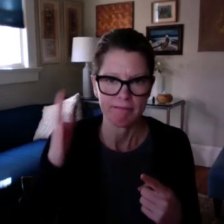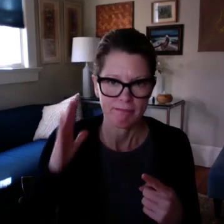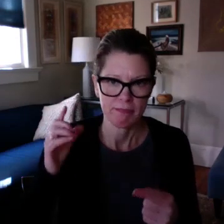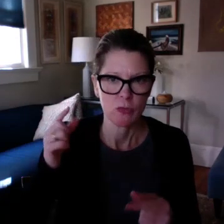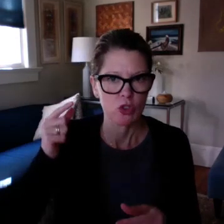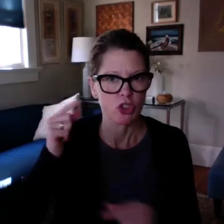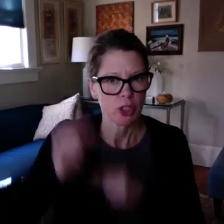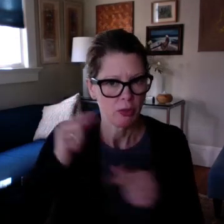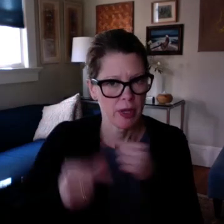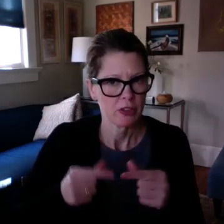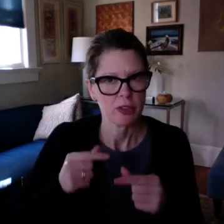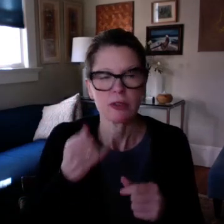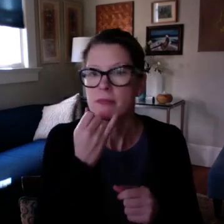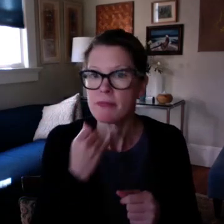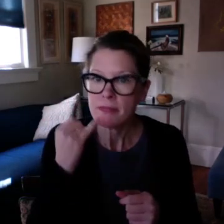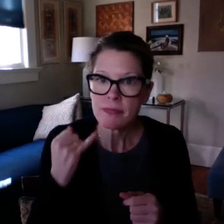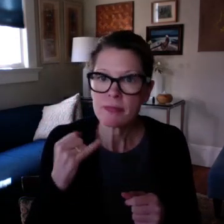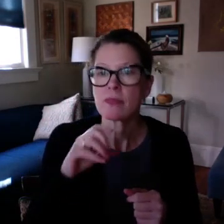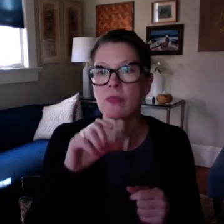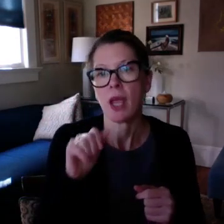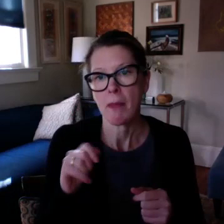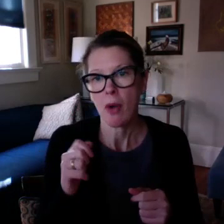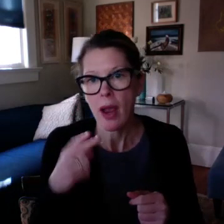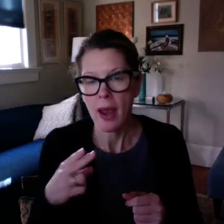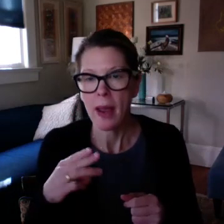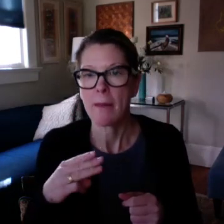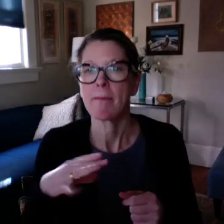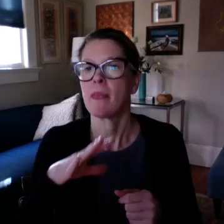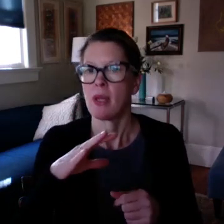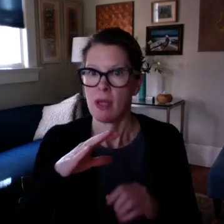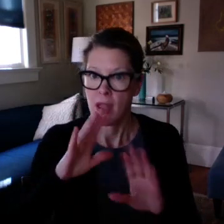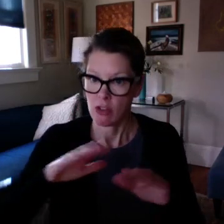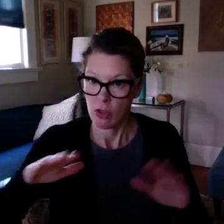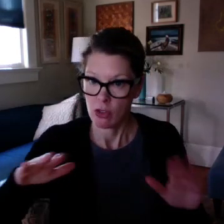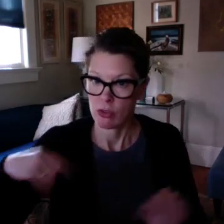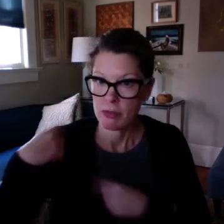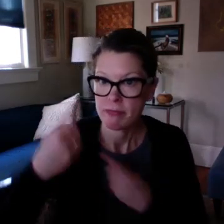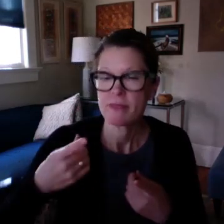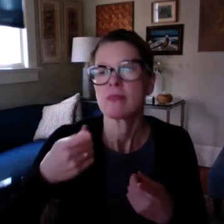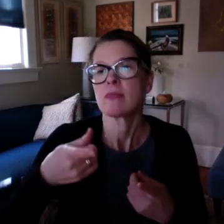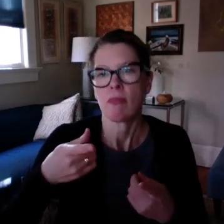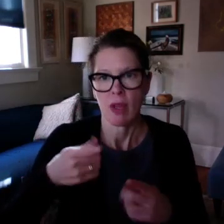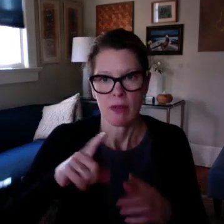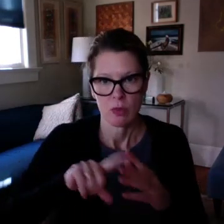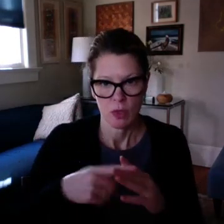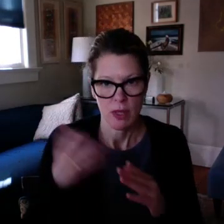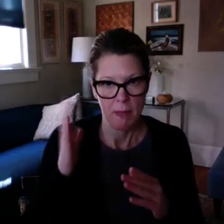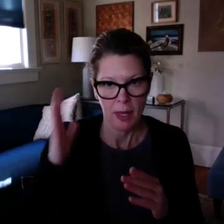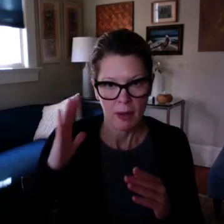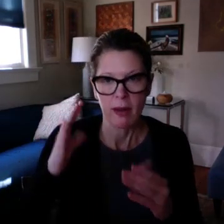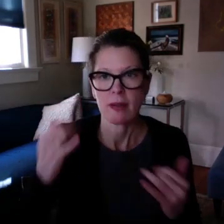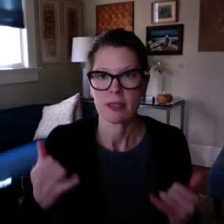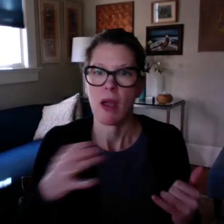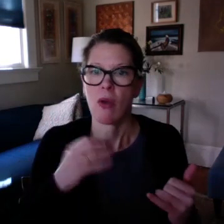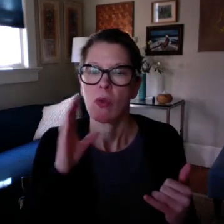children forever. Glory to the Father, and to the Son, and to the Holy Spirit, as it was in the beginning, is now, and